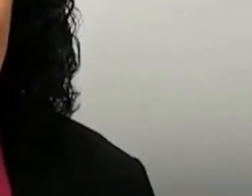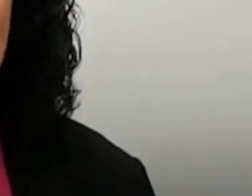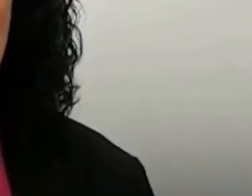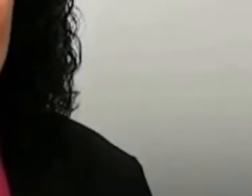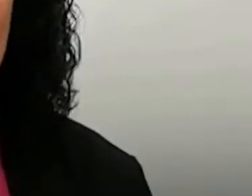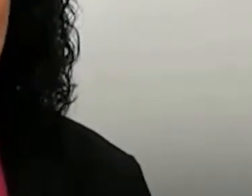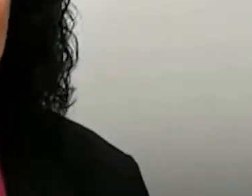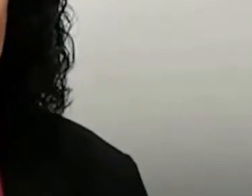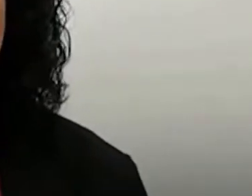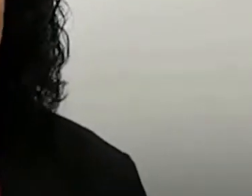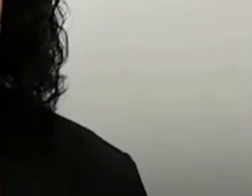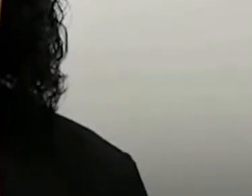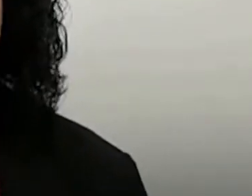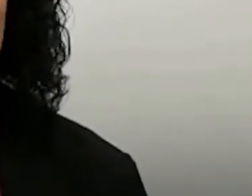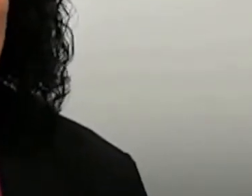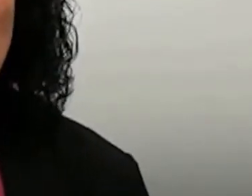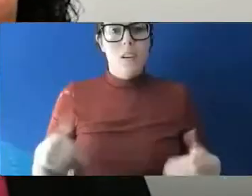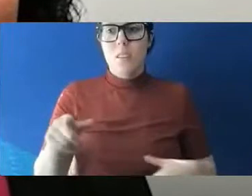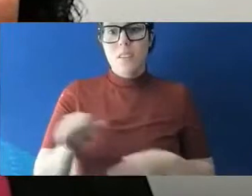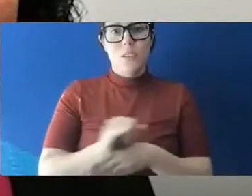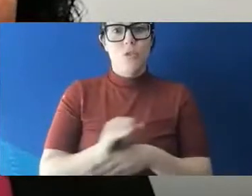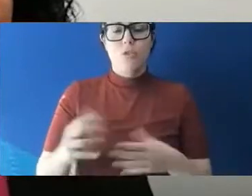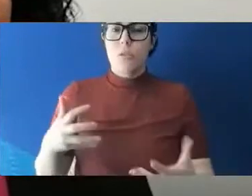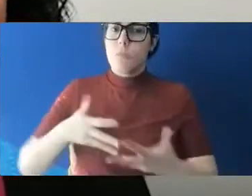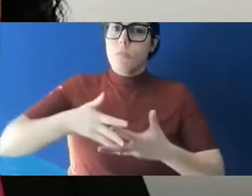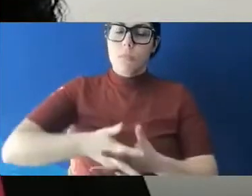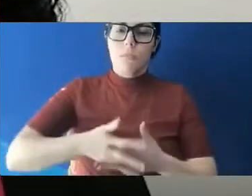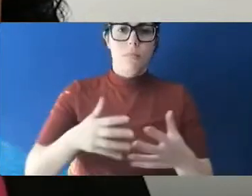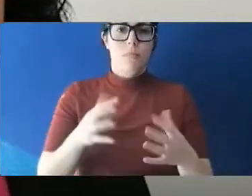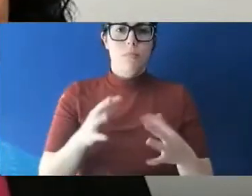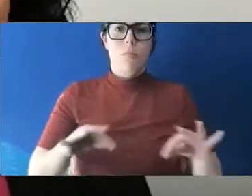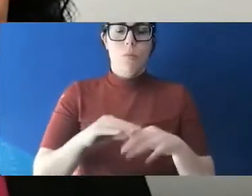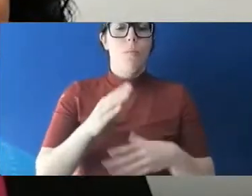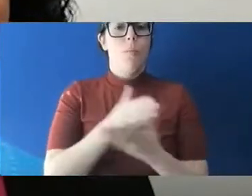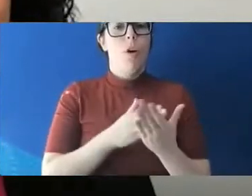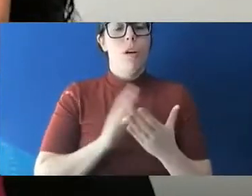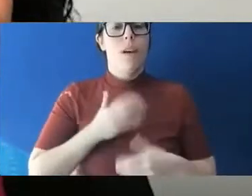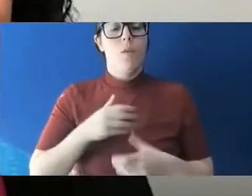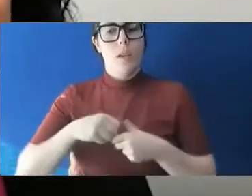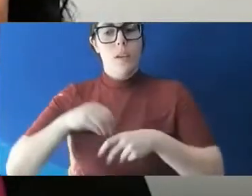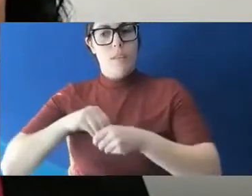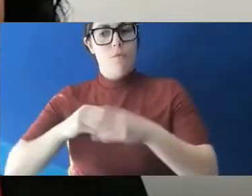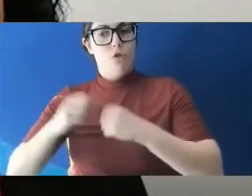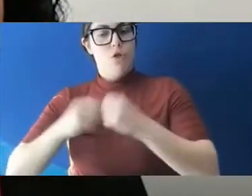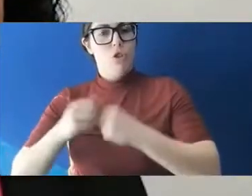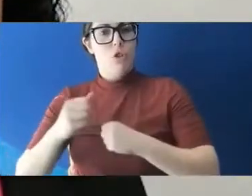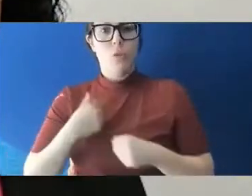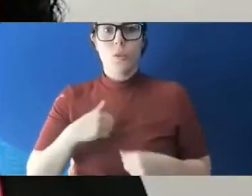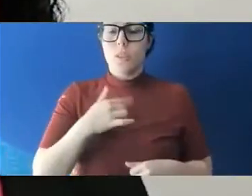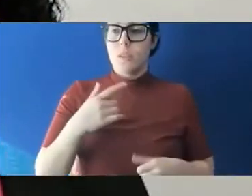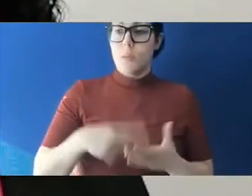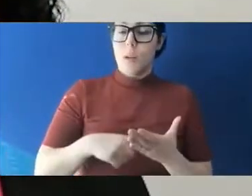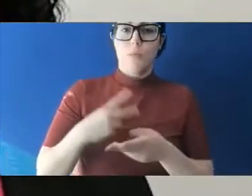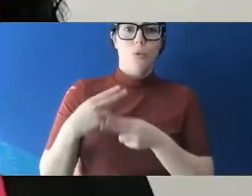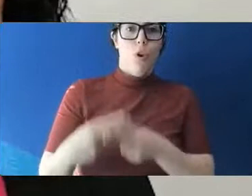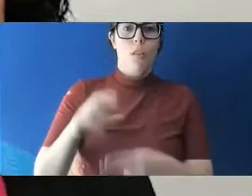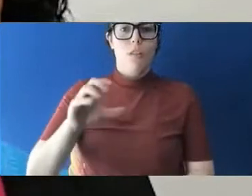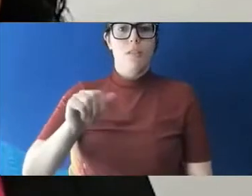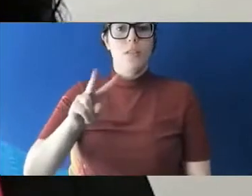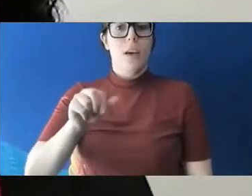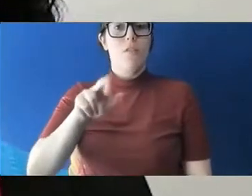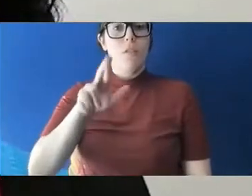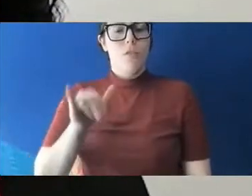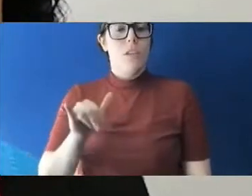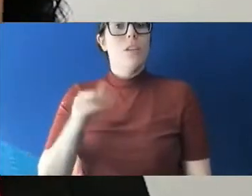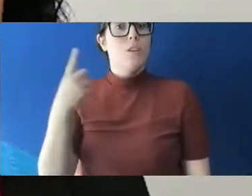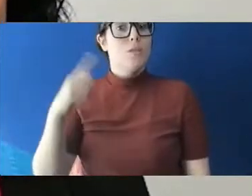savvy industry has become a critical part of the nation's financial infrastructure. We've often been called the capillaries of the banking system for the role